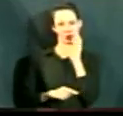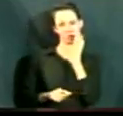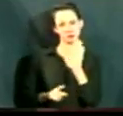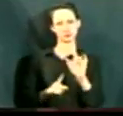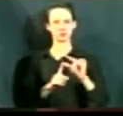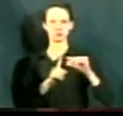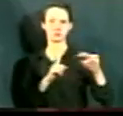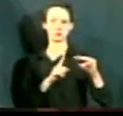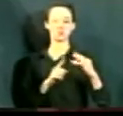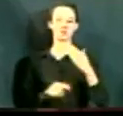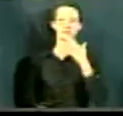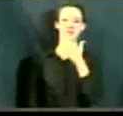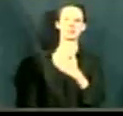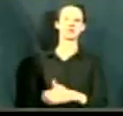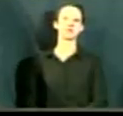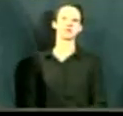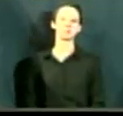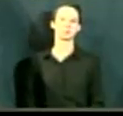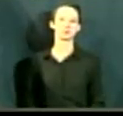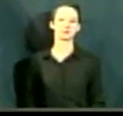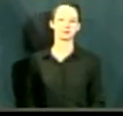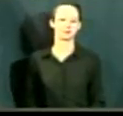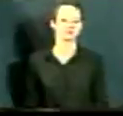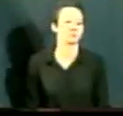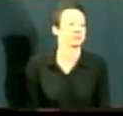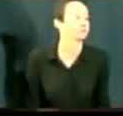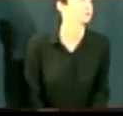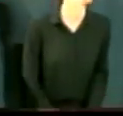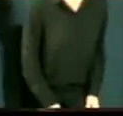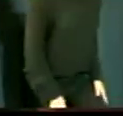you so much. Thank you.